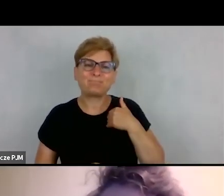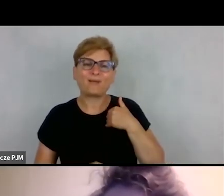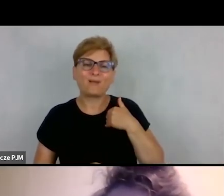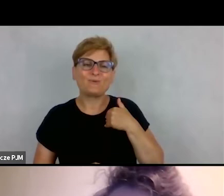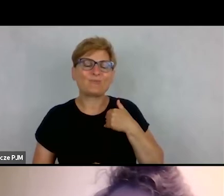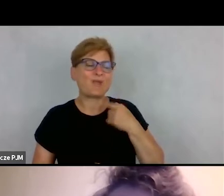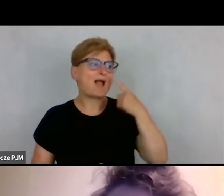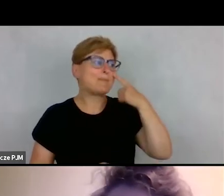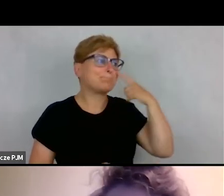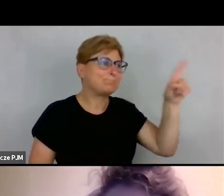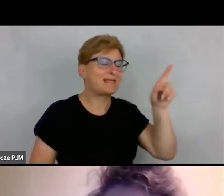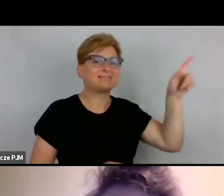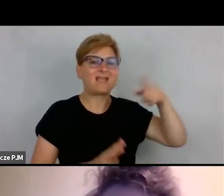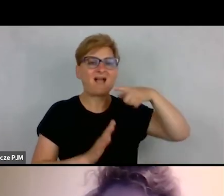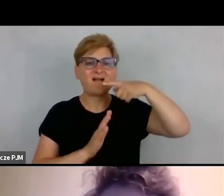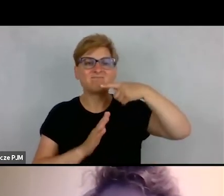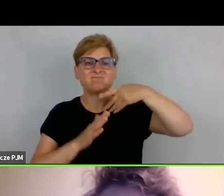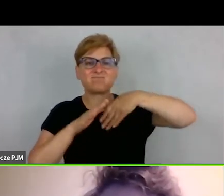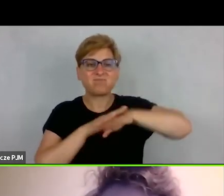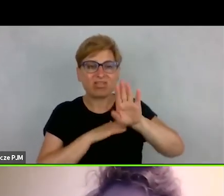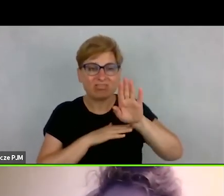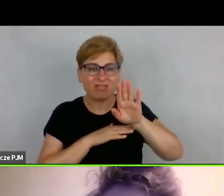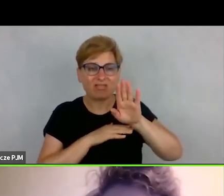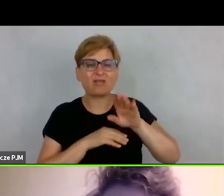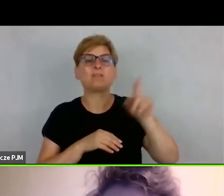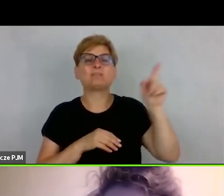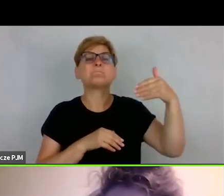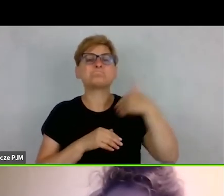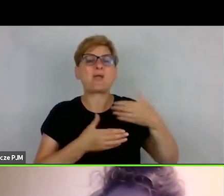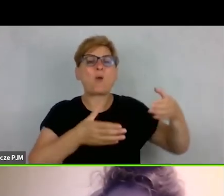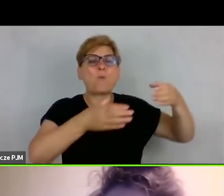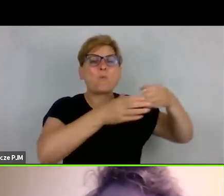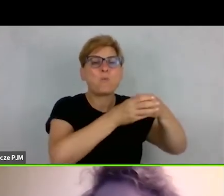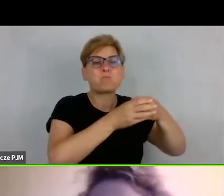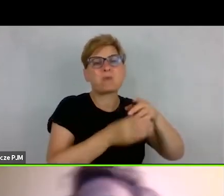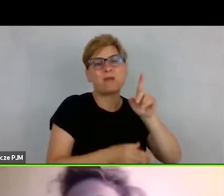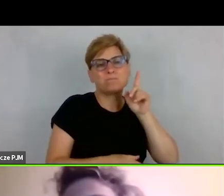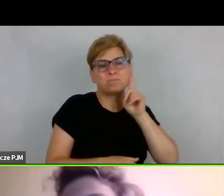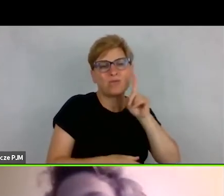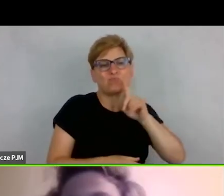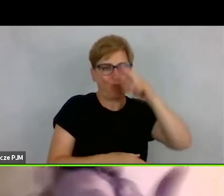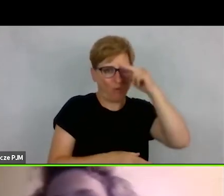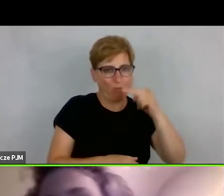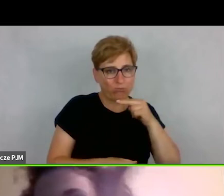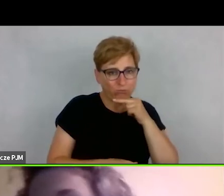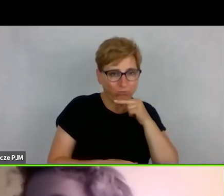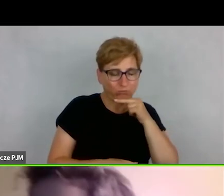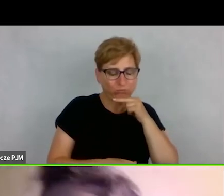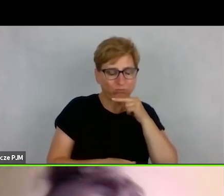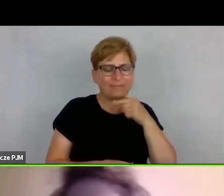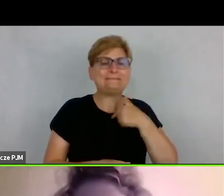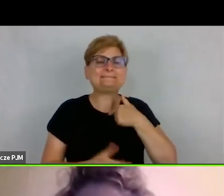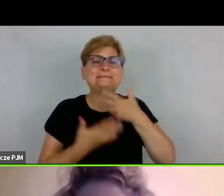it's I guess it's, you know, the similar question here, because I think that because of also this question, but because of